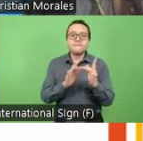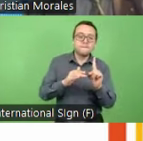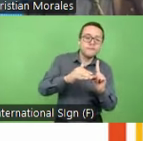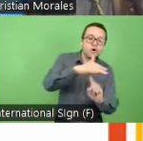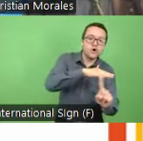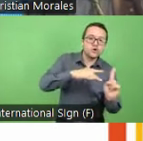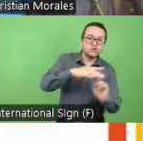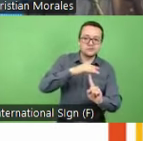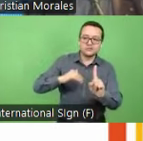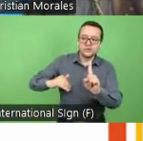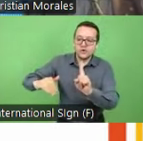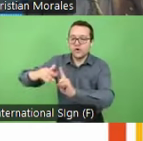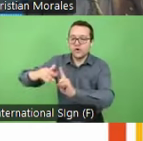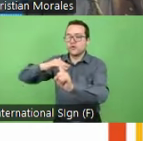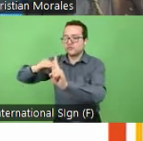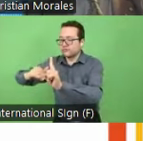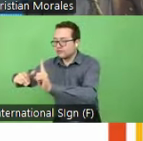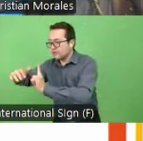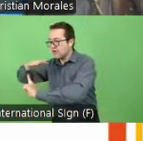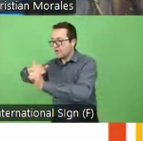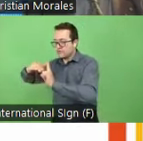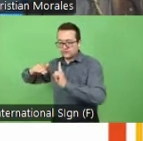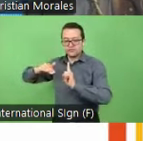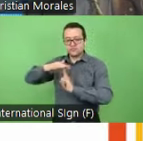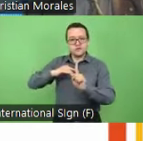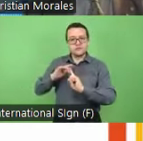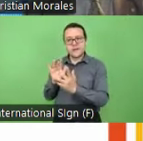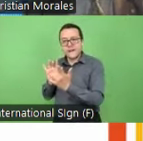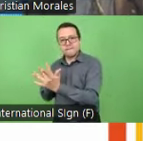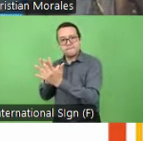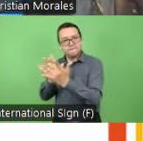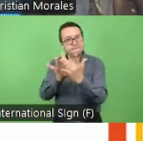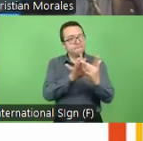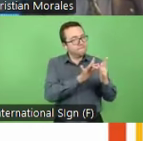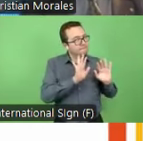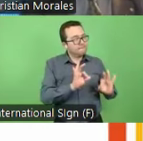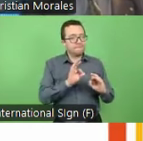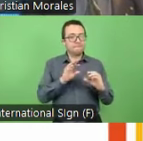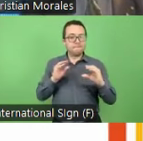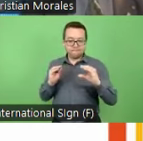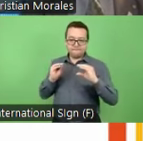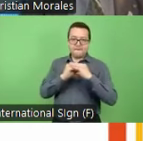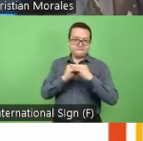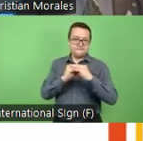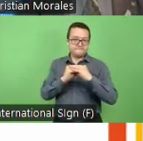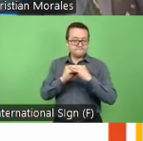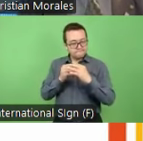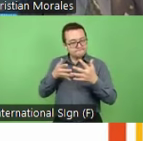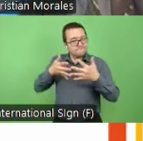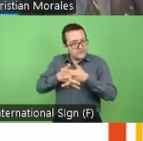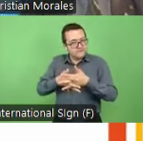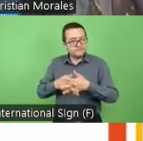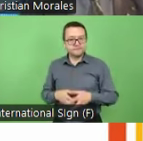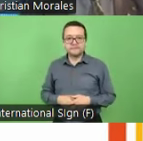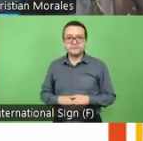to specific territorio. context of Y each de esto territory. para And in nosotros this es way, for fundamental, no us, this is solamente por la fundamental, not perspectiva de only due atención to the